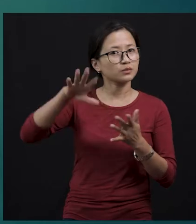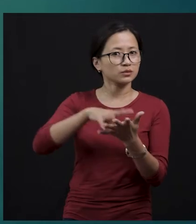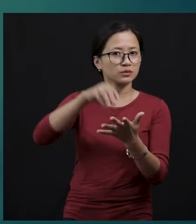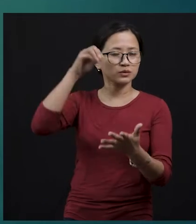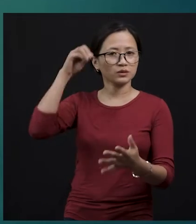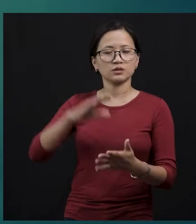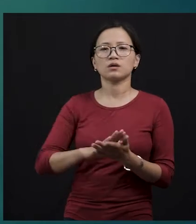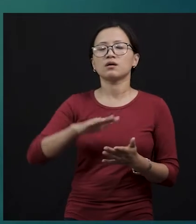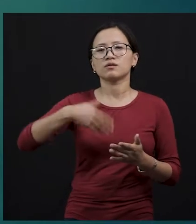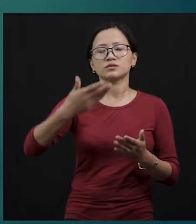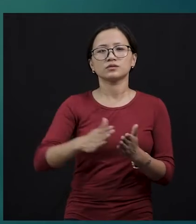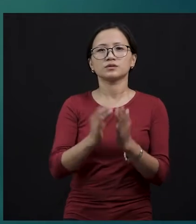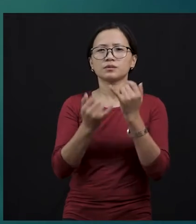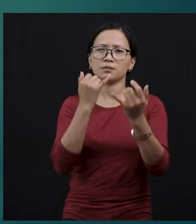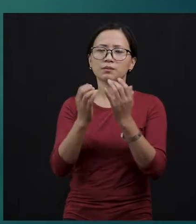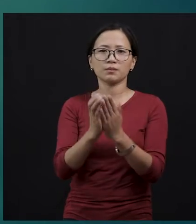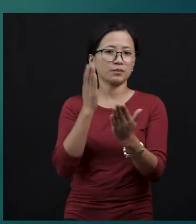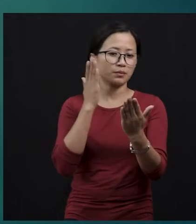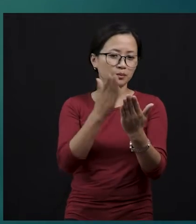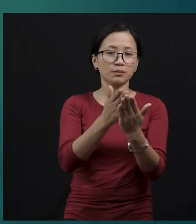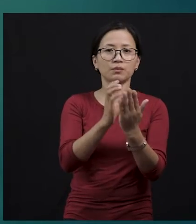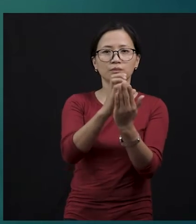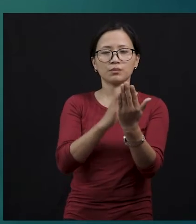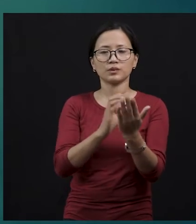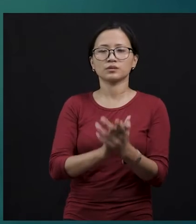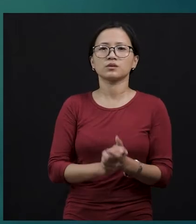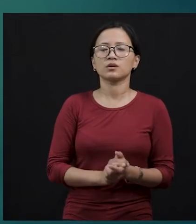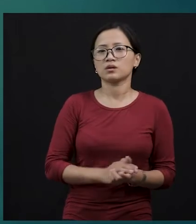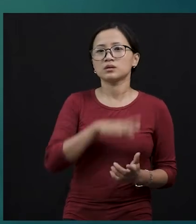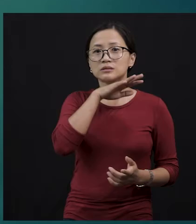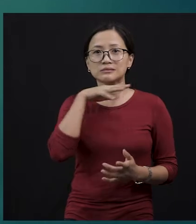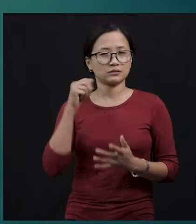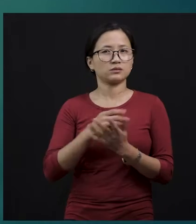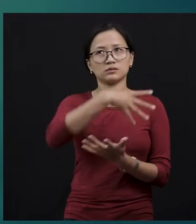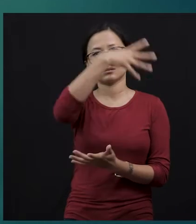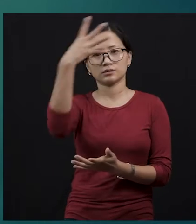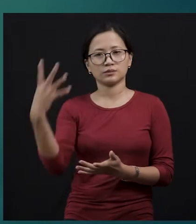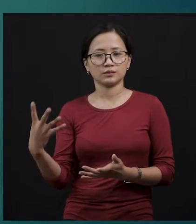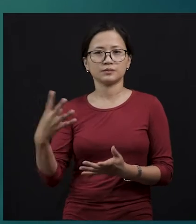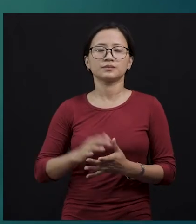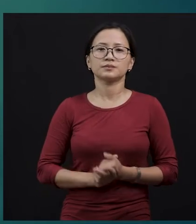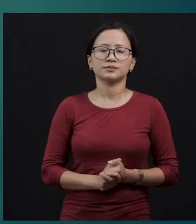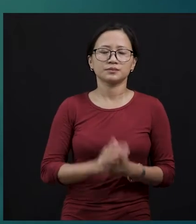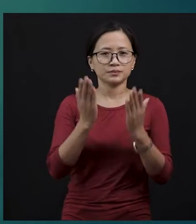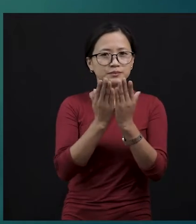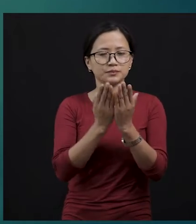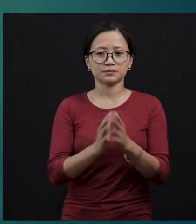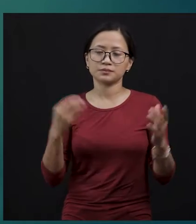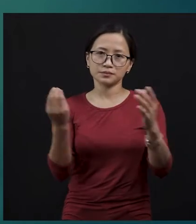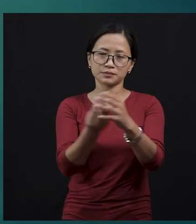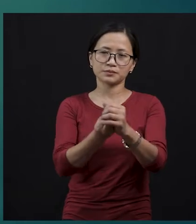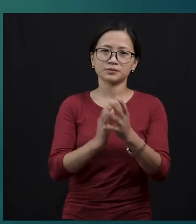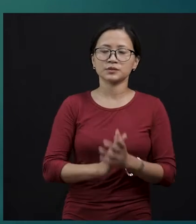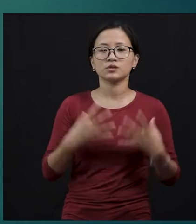learn after reading the poem called The Rainbow, you will be able to get this. Let's read the poem together.